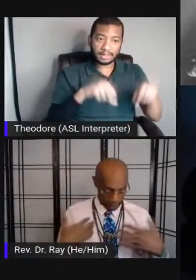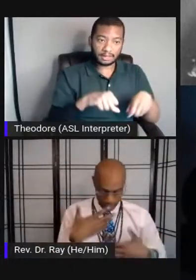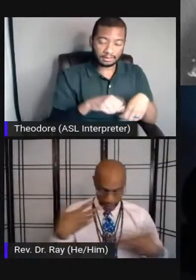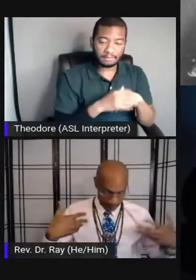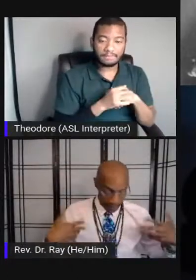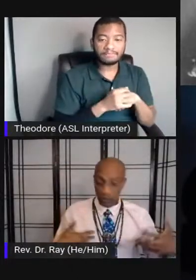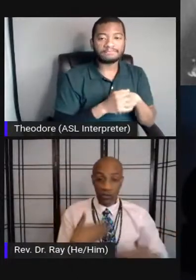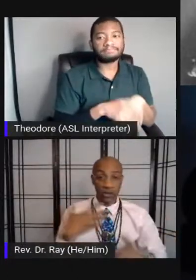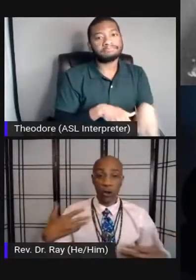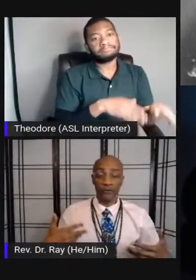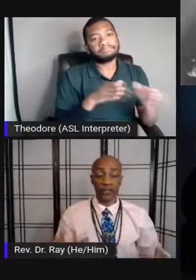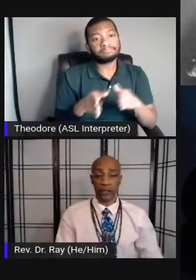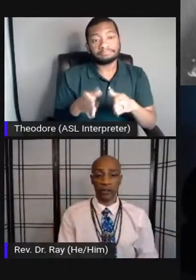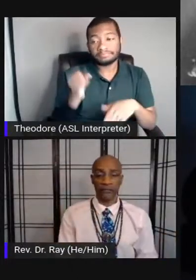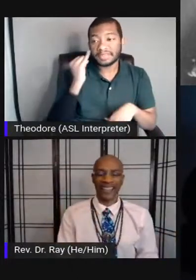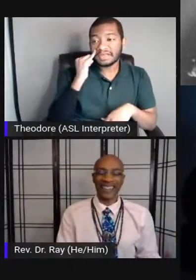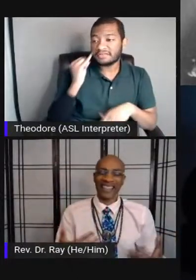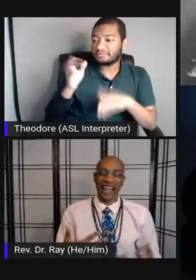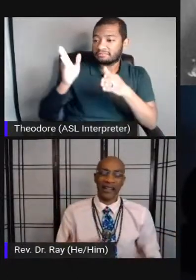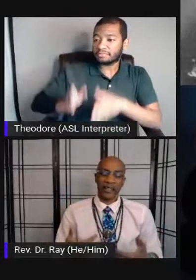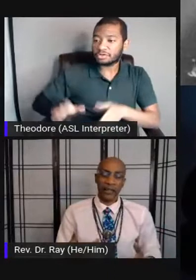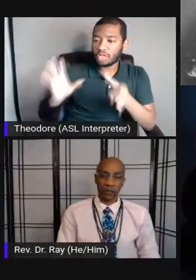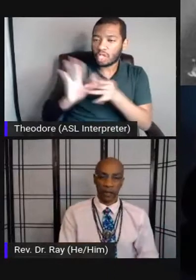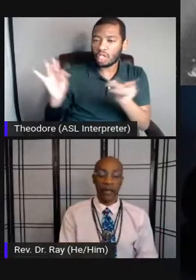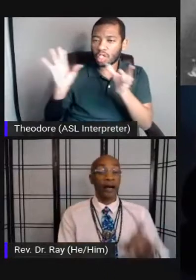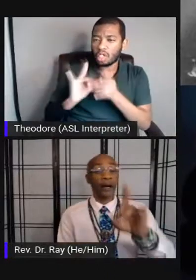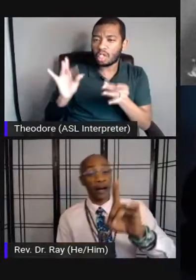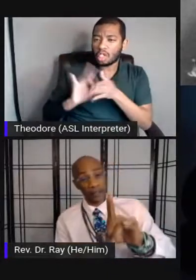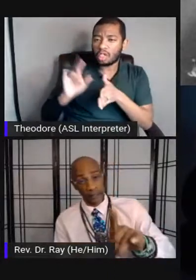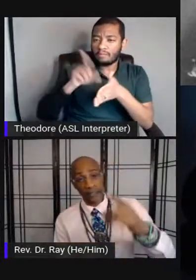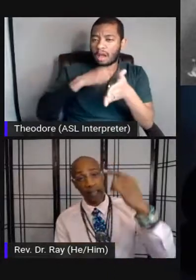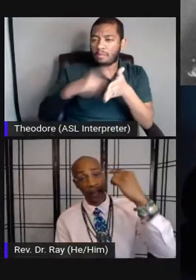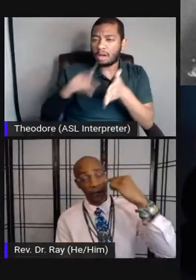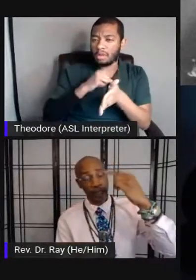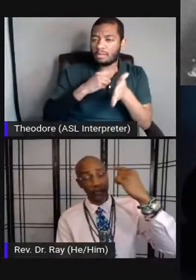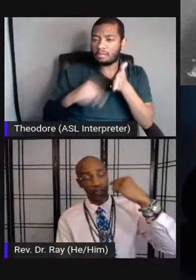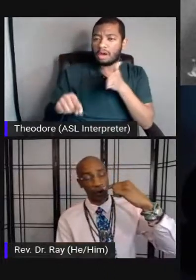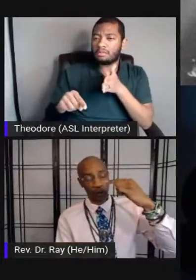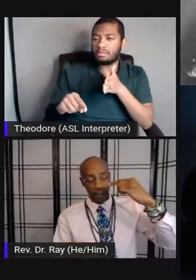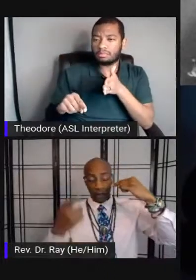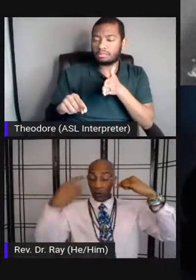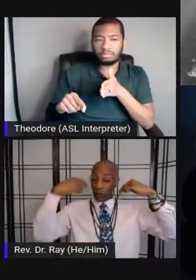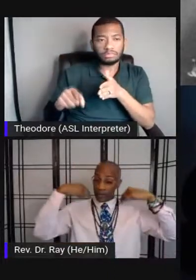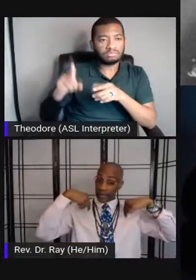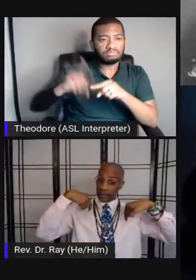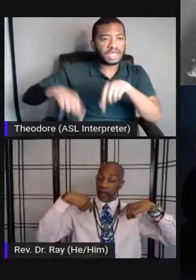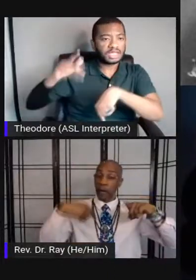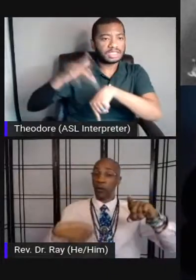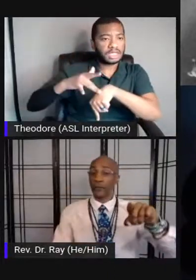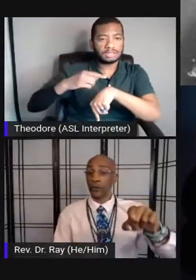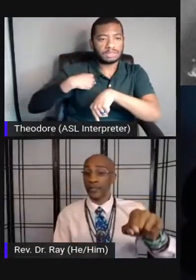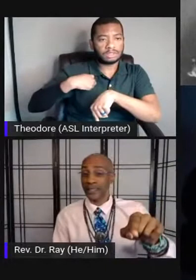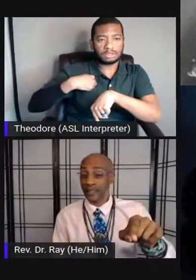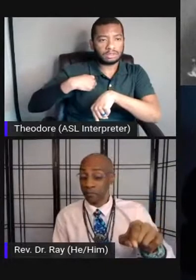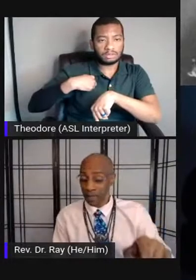criticize, and it has no physical effect. It does not touch me unless I create a story within about